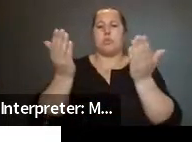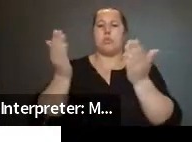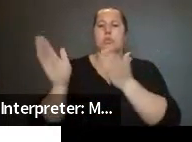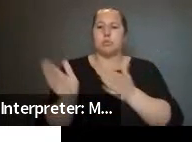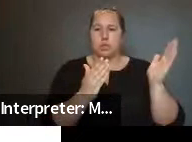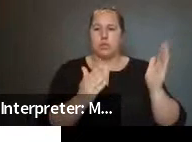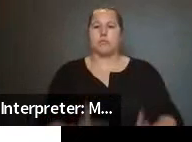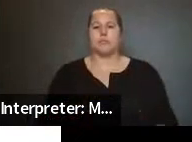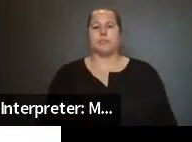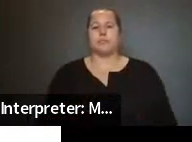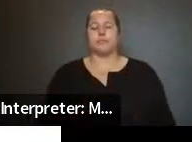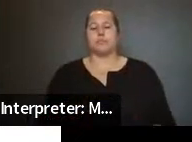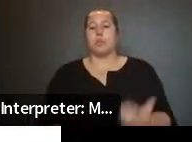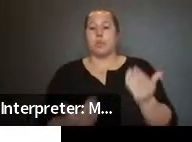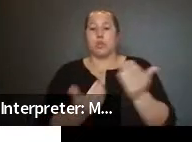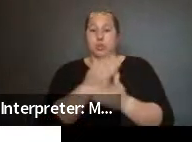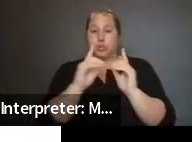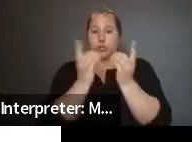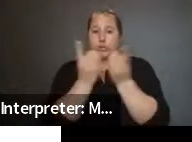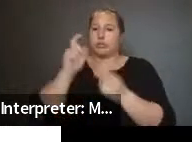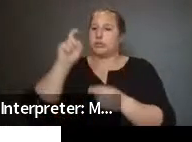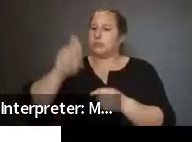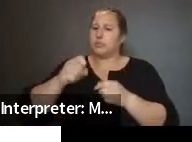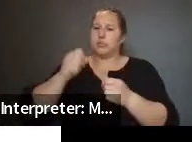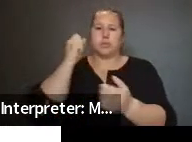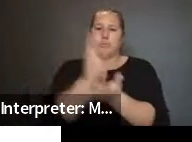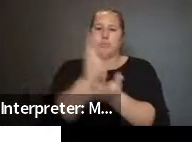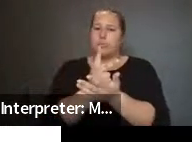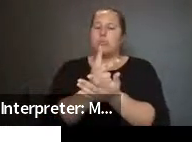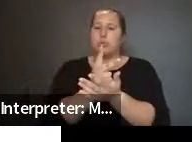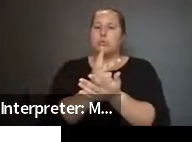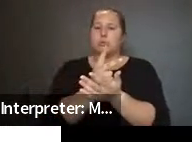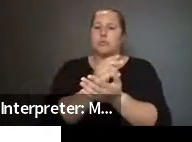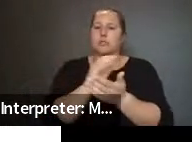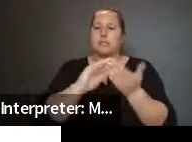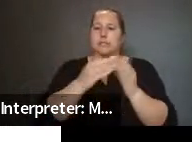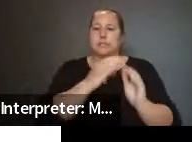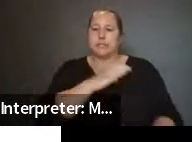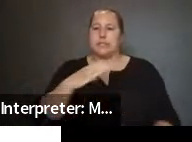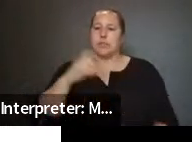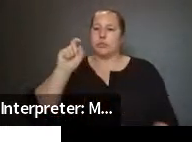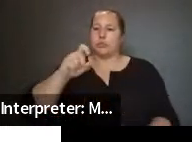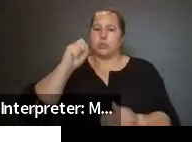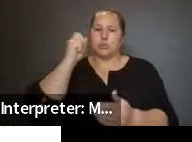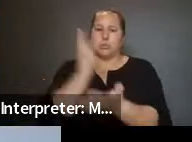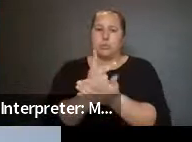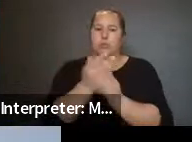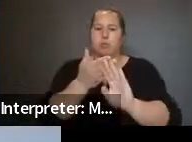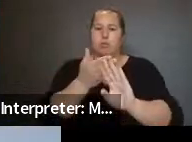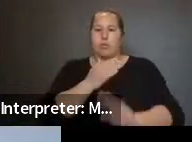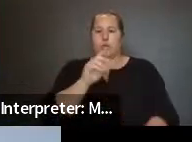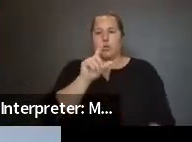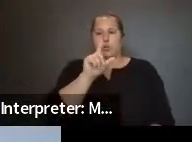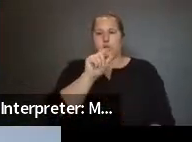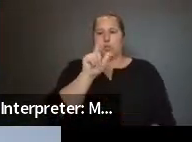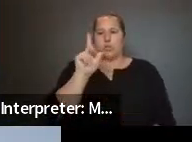Any new districts must be approved by City Council prior to 2023.